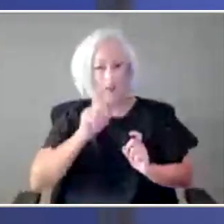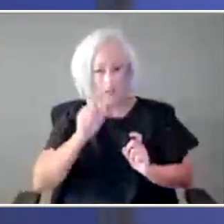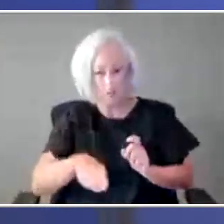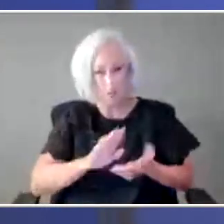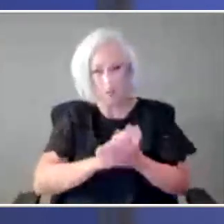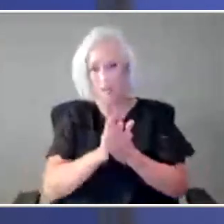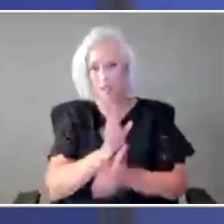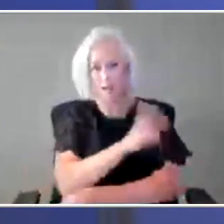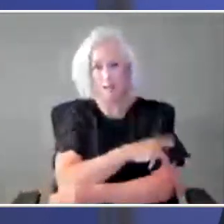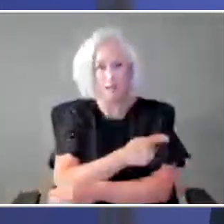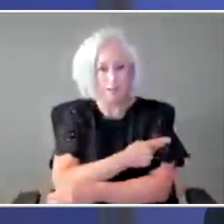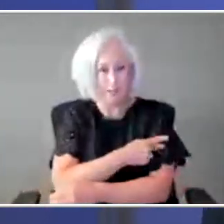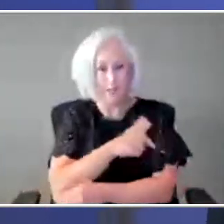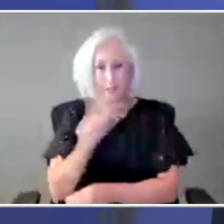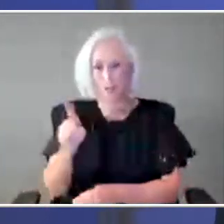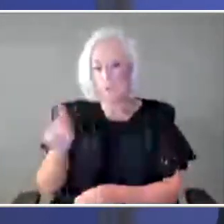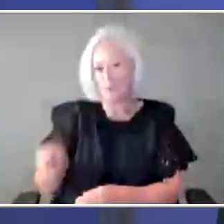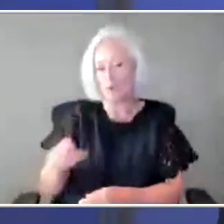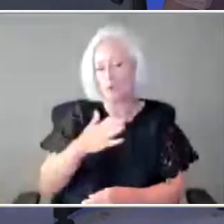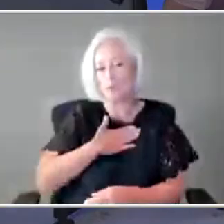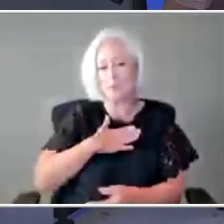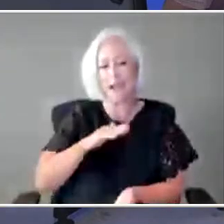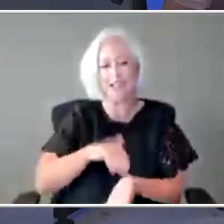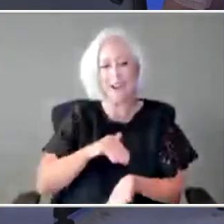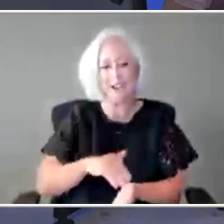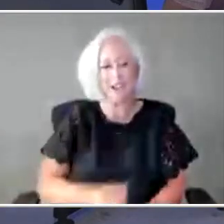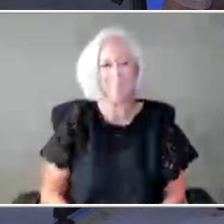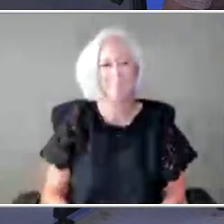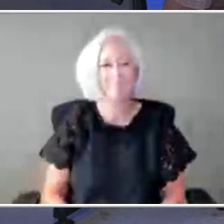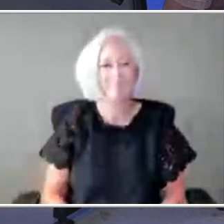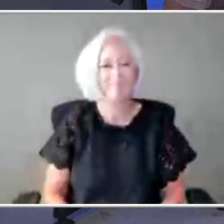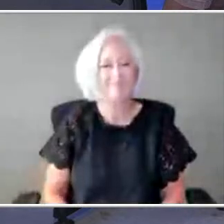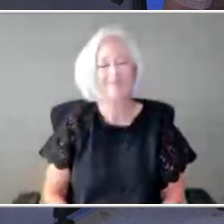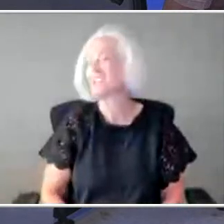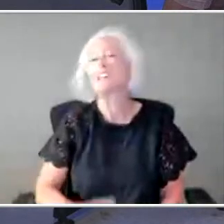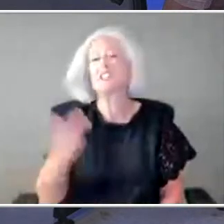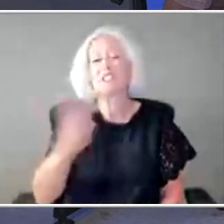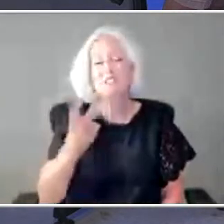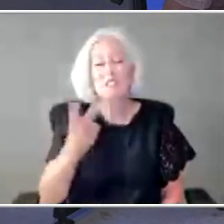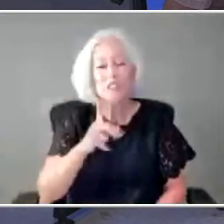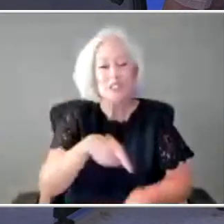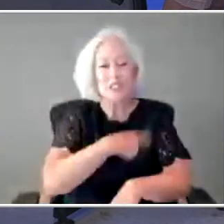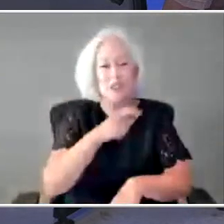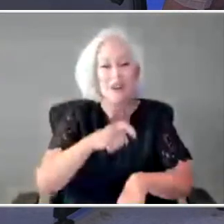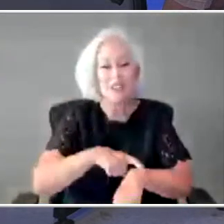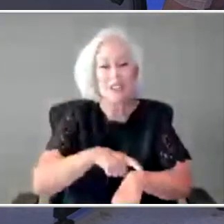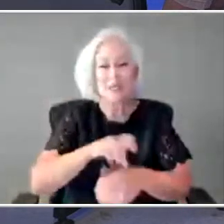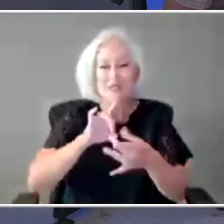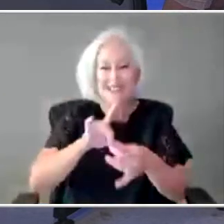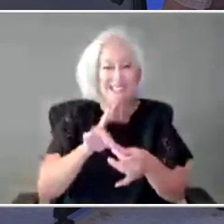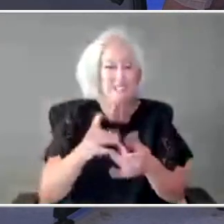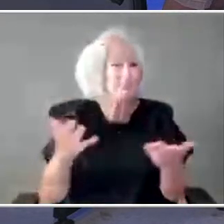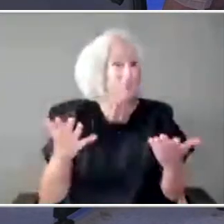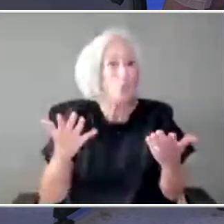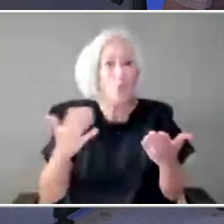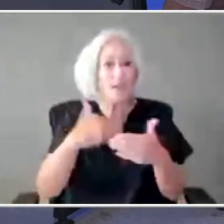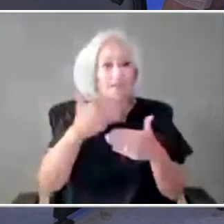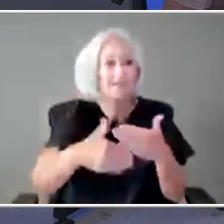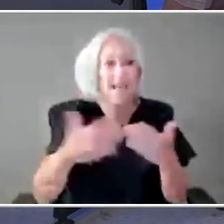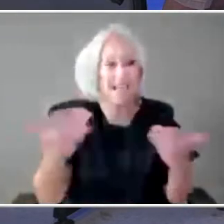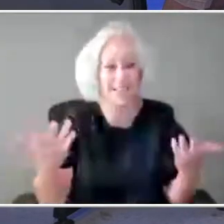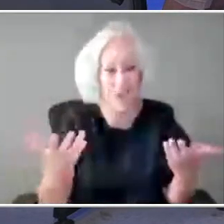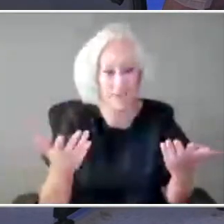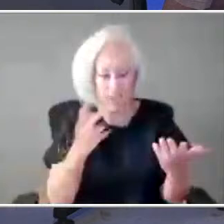was supposed to be my doctor. Yep. So you guys are have this long-term relationship. What is next, though, for Tracey? I mean, is it just